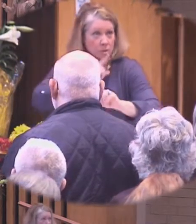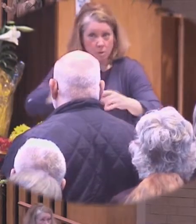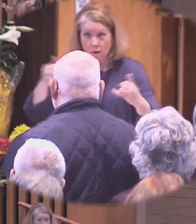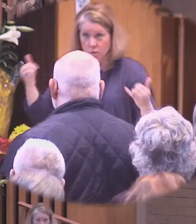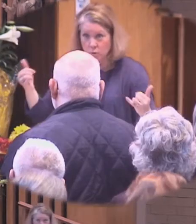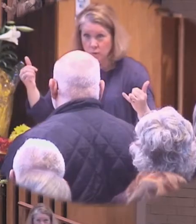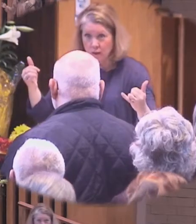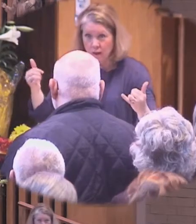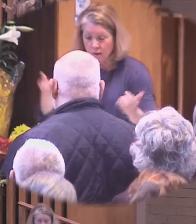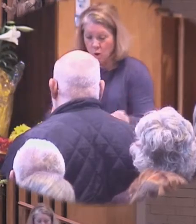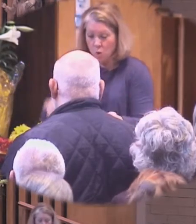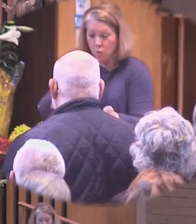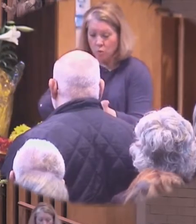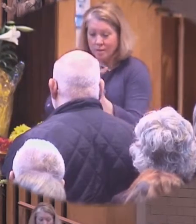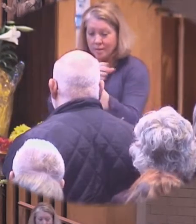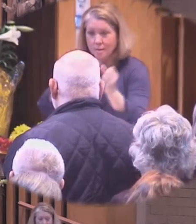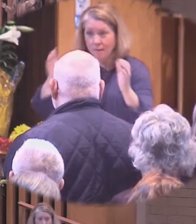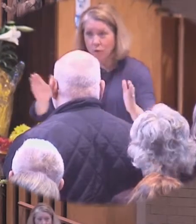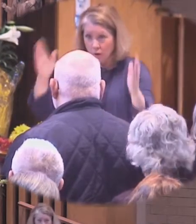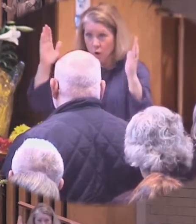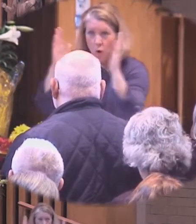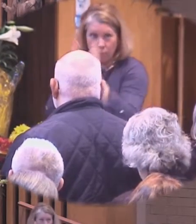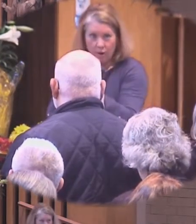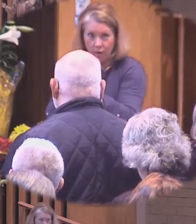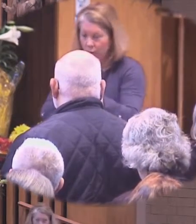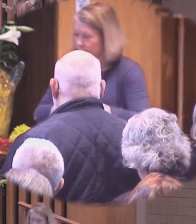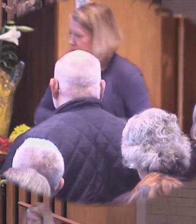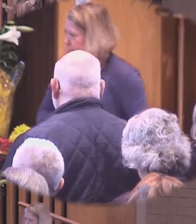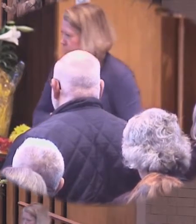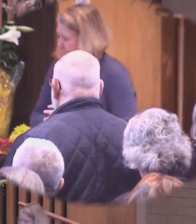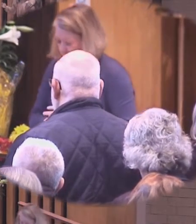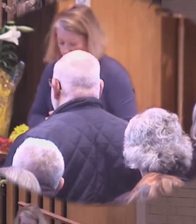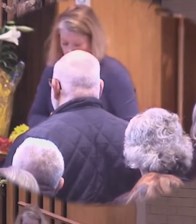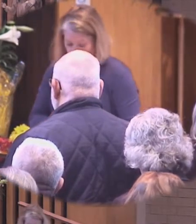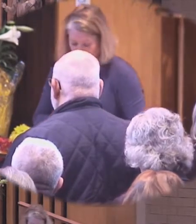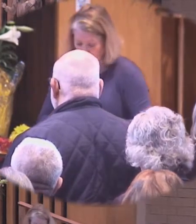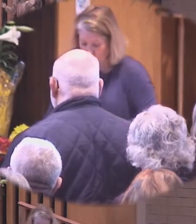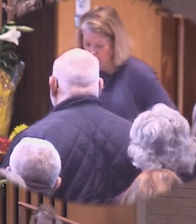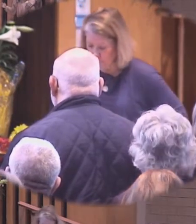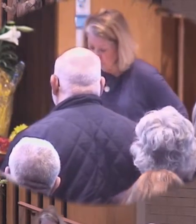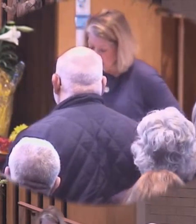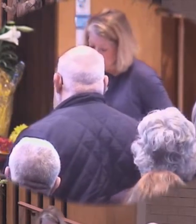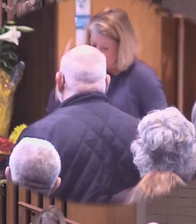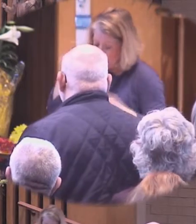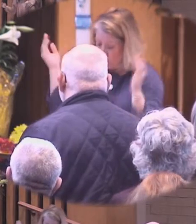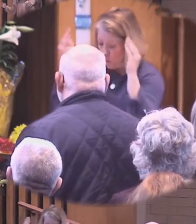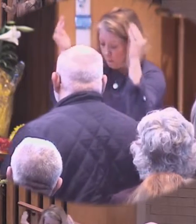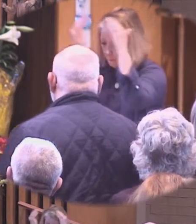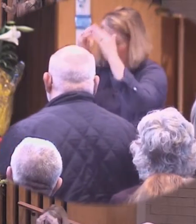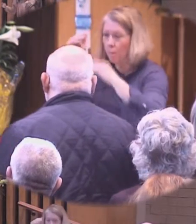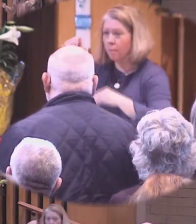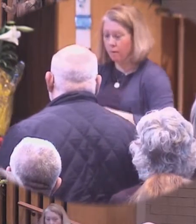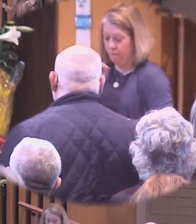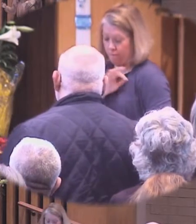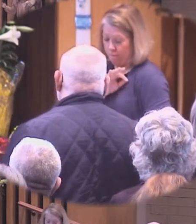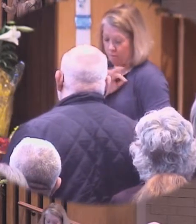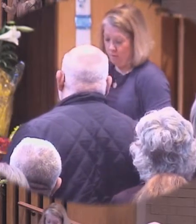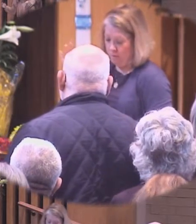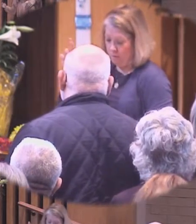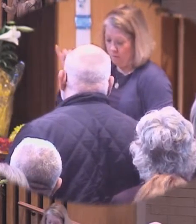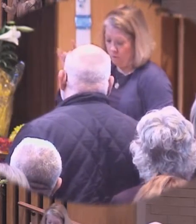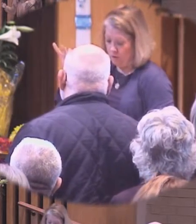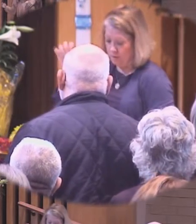be, Risen Savior, hear our prayer. For Pope Francis, may the Holy